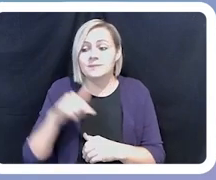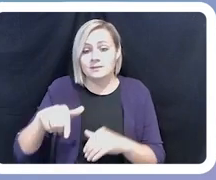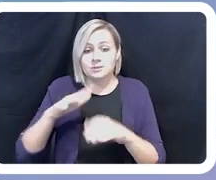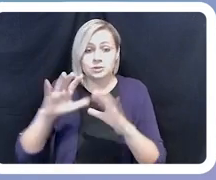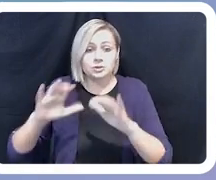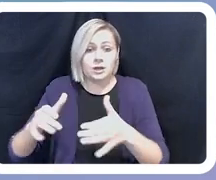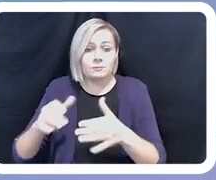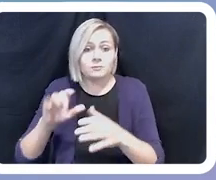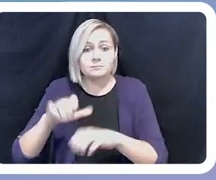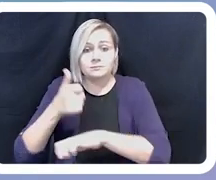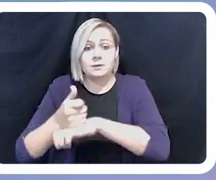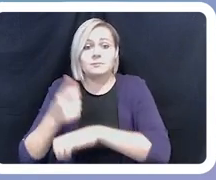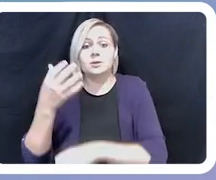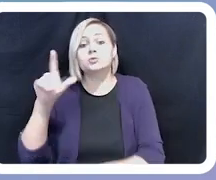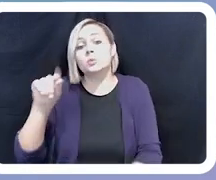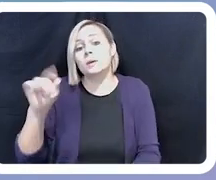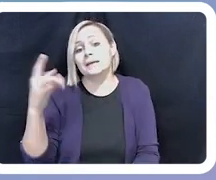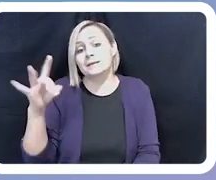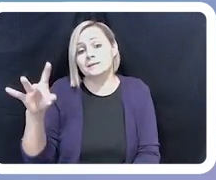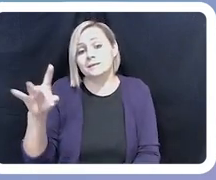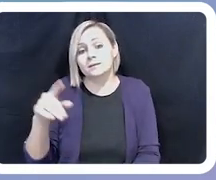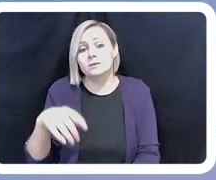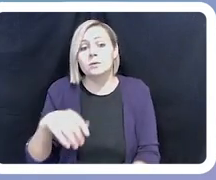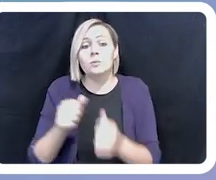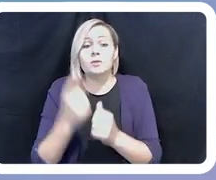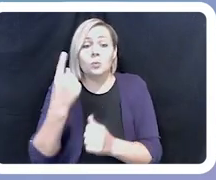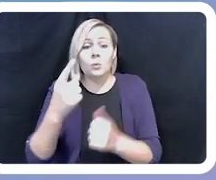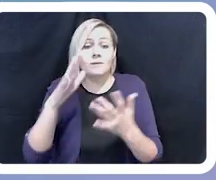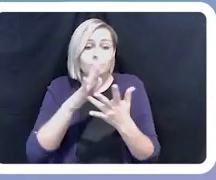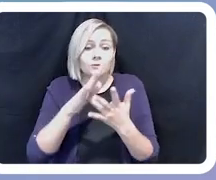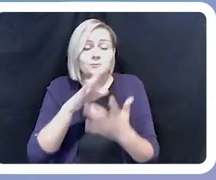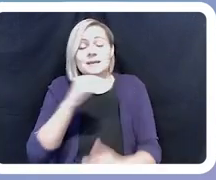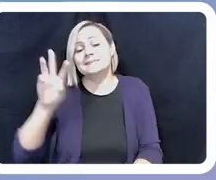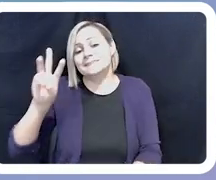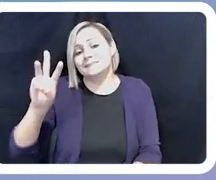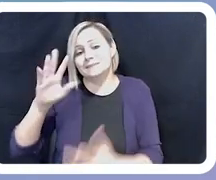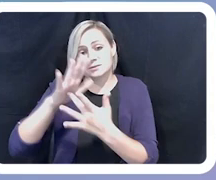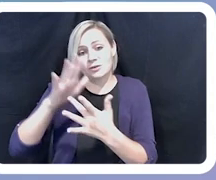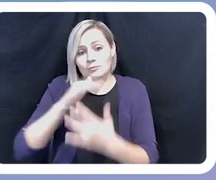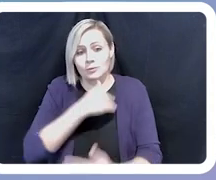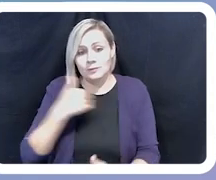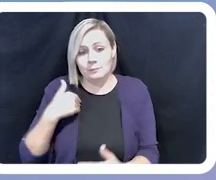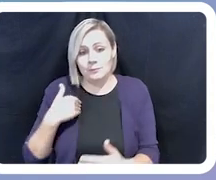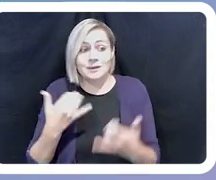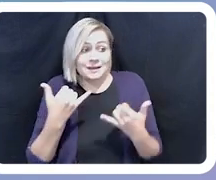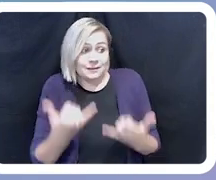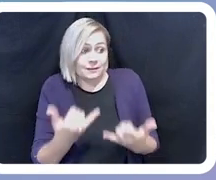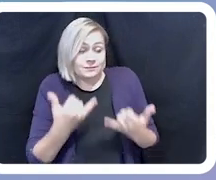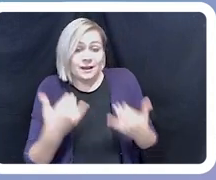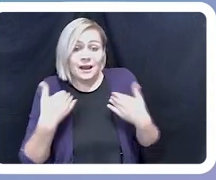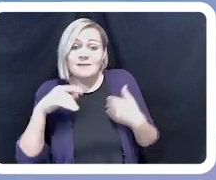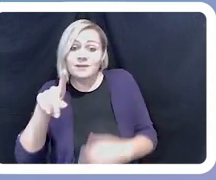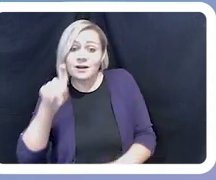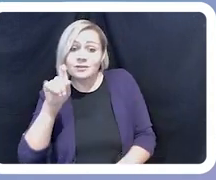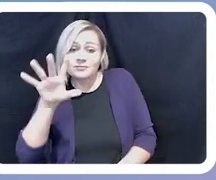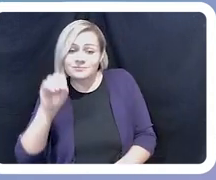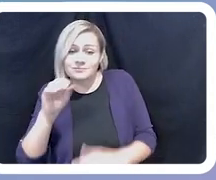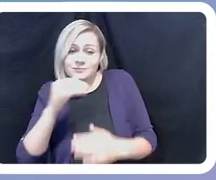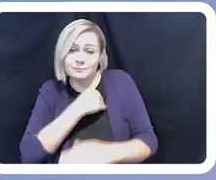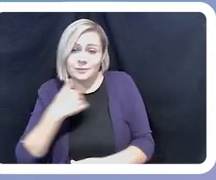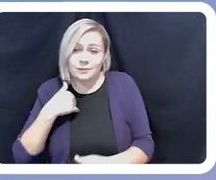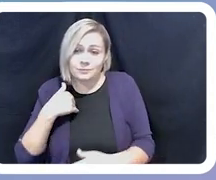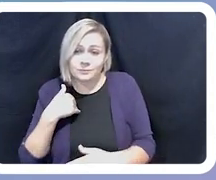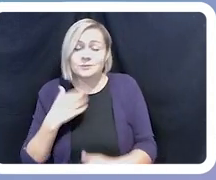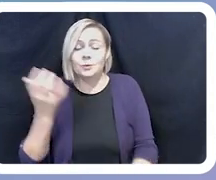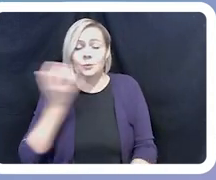in 2018 by one freshman and six sophomore members, and today is 150 members